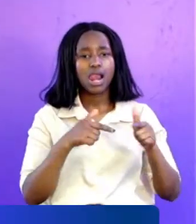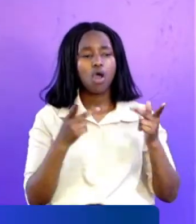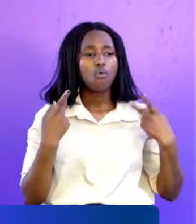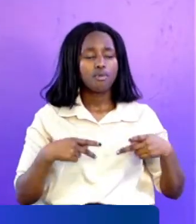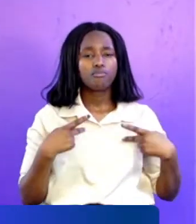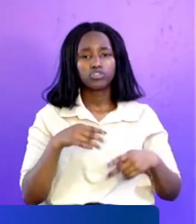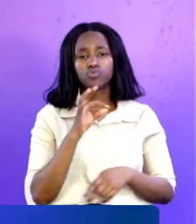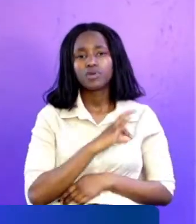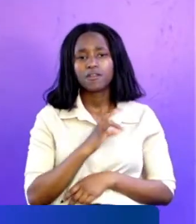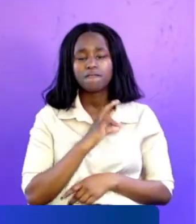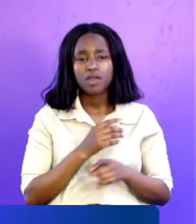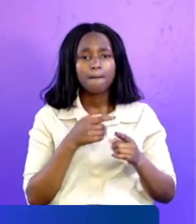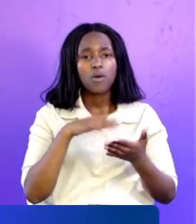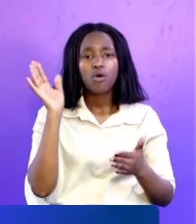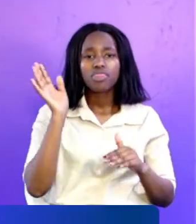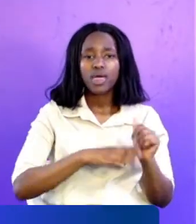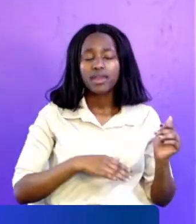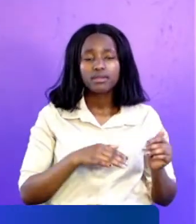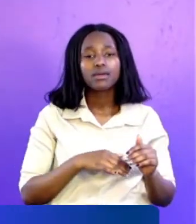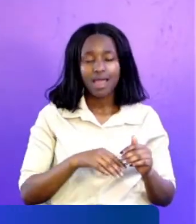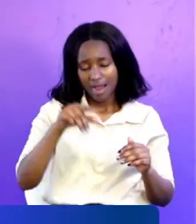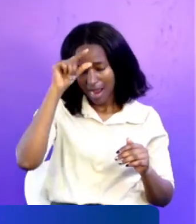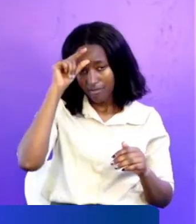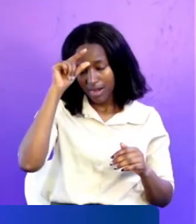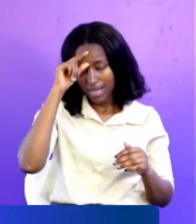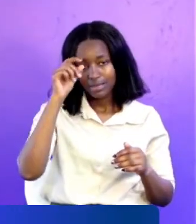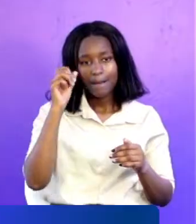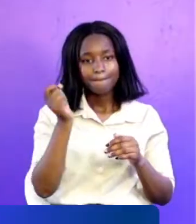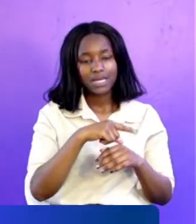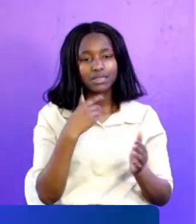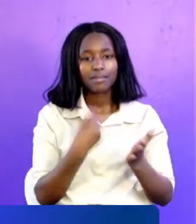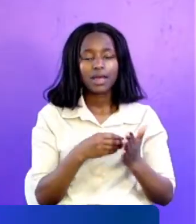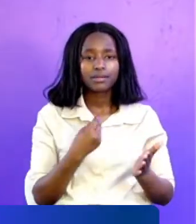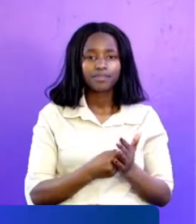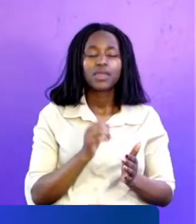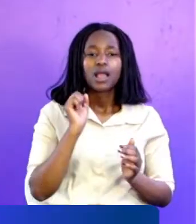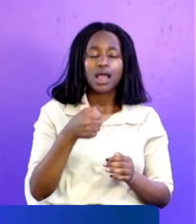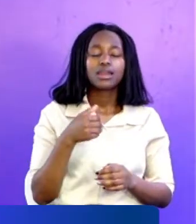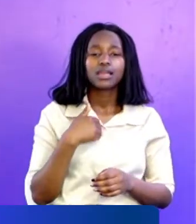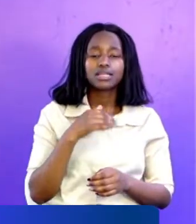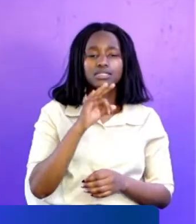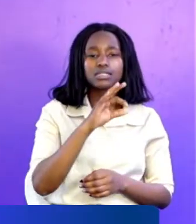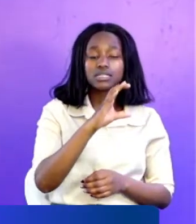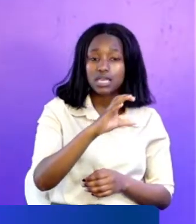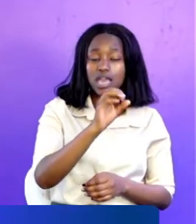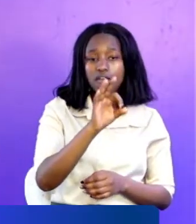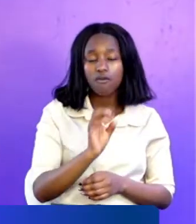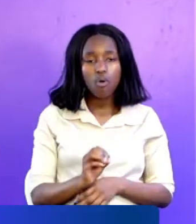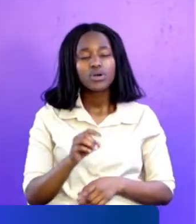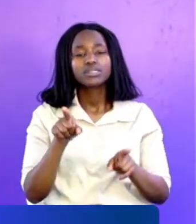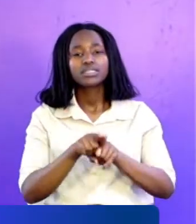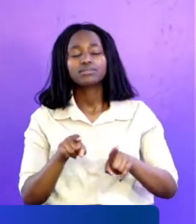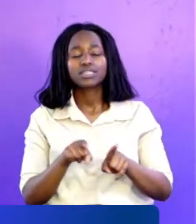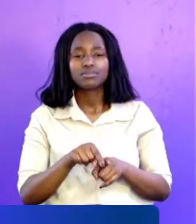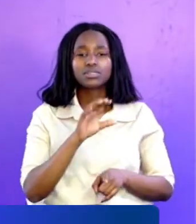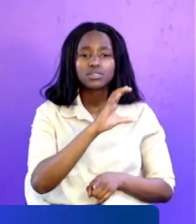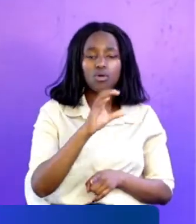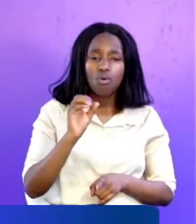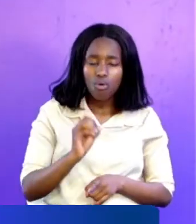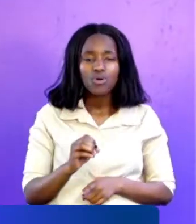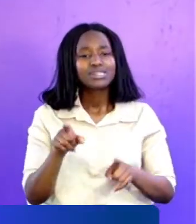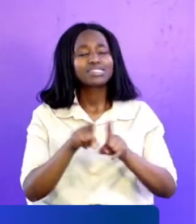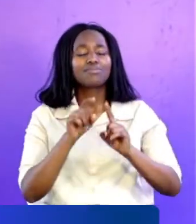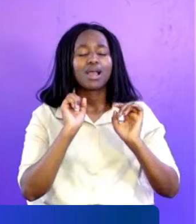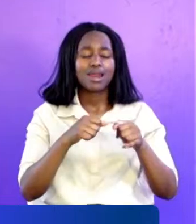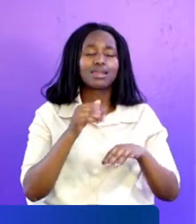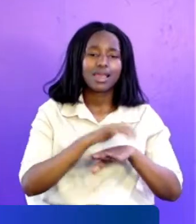than the governor's salary. There'll be a CFO, there'll be COO, there'll be what? There'll be people doing transportation. So the